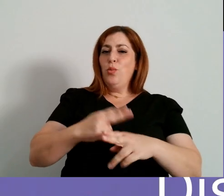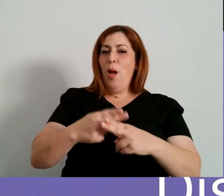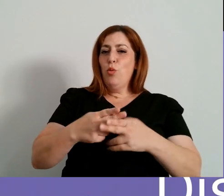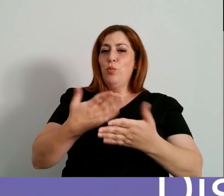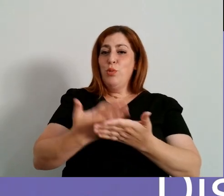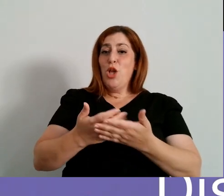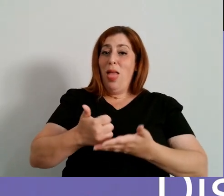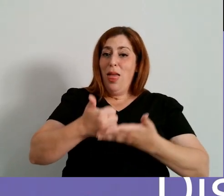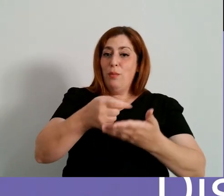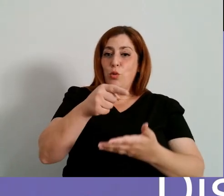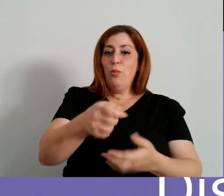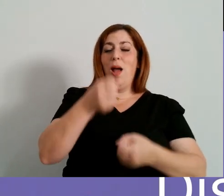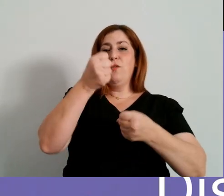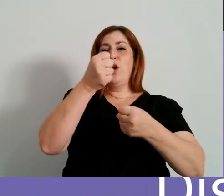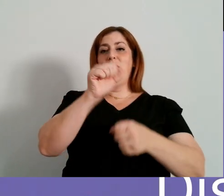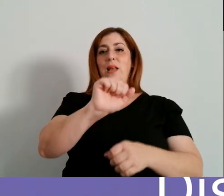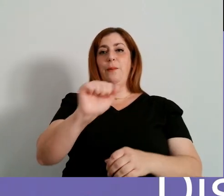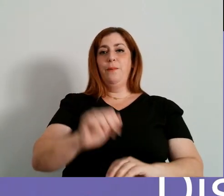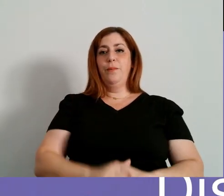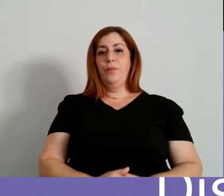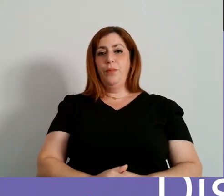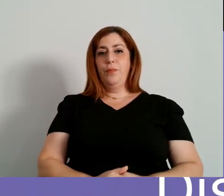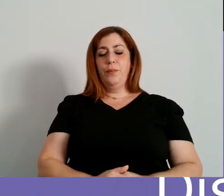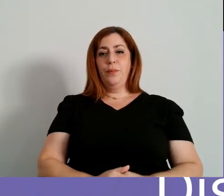themselves, for example?